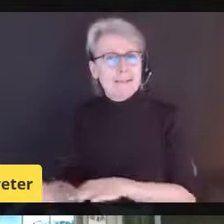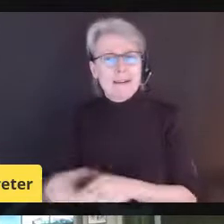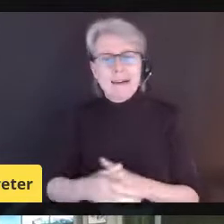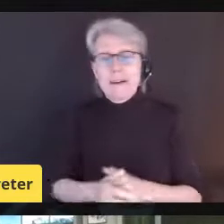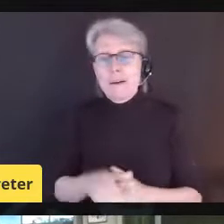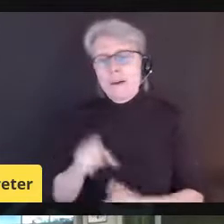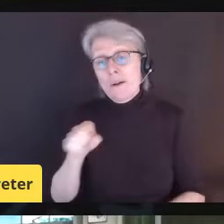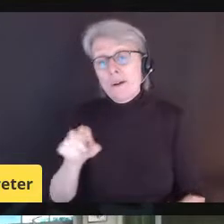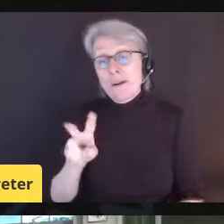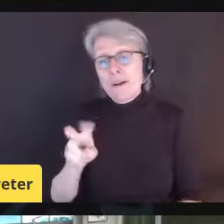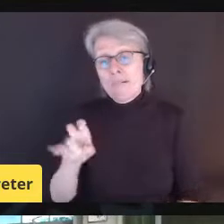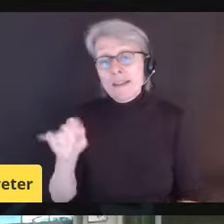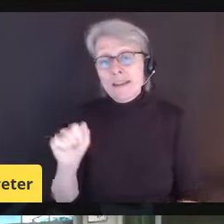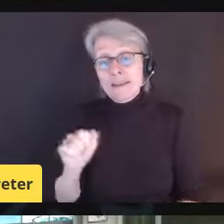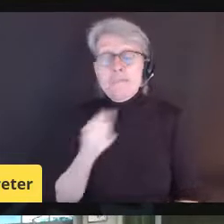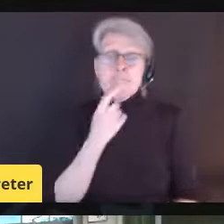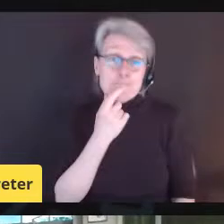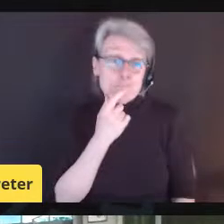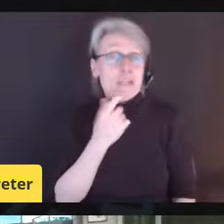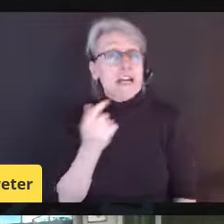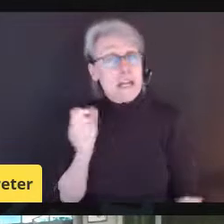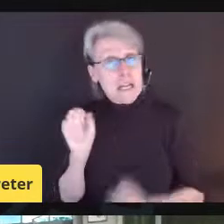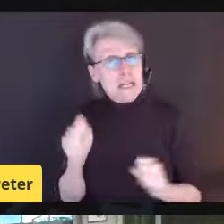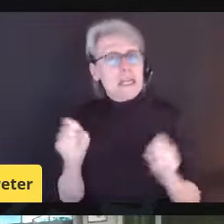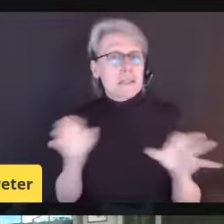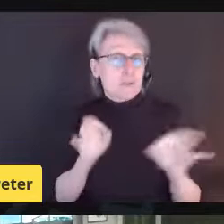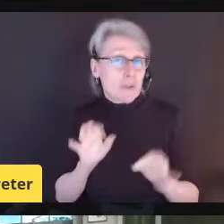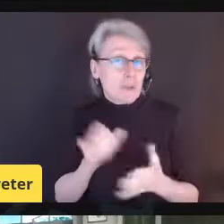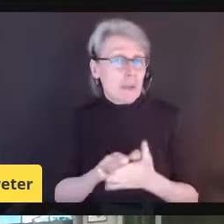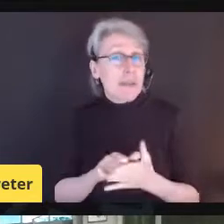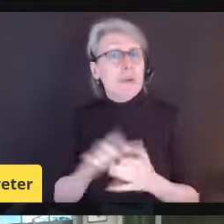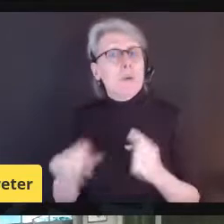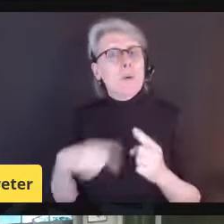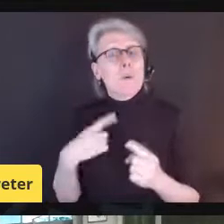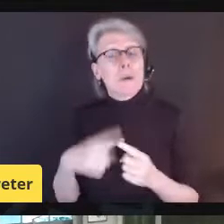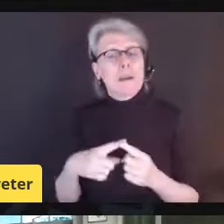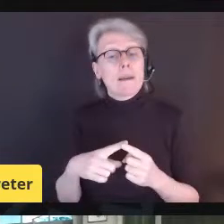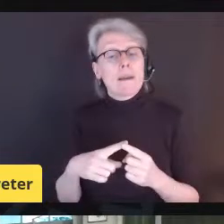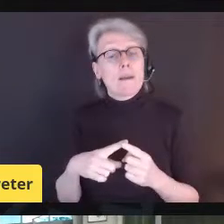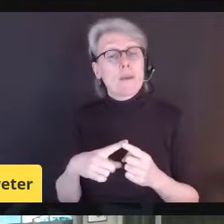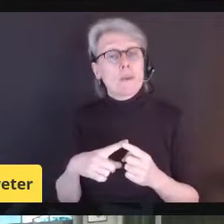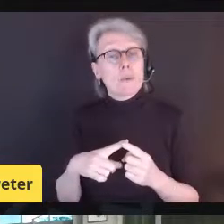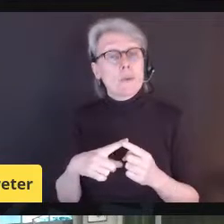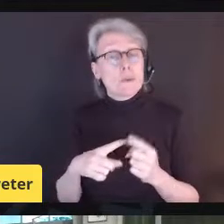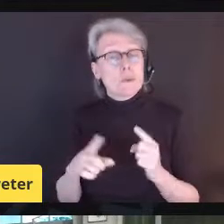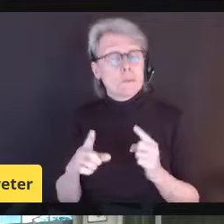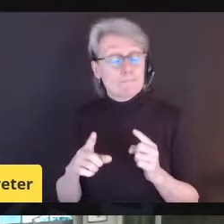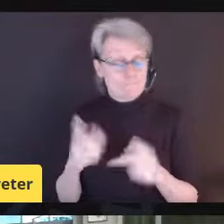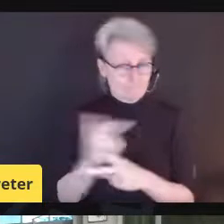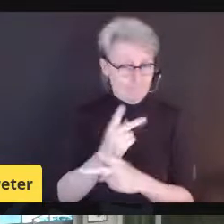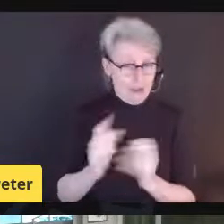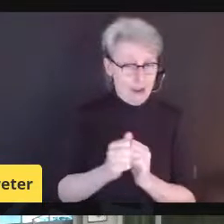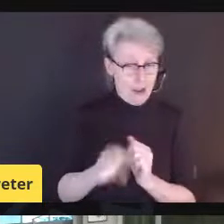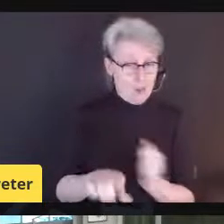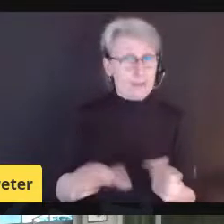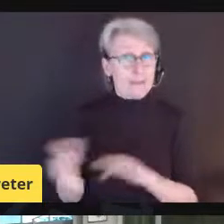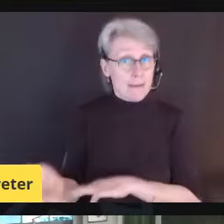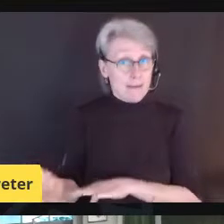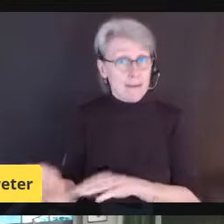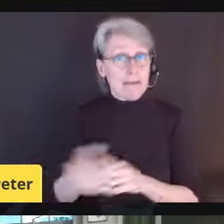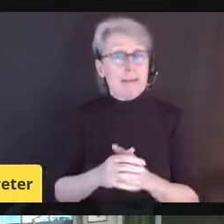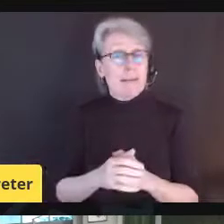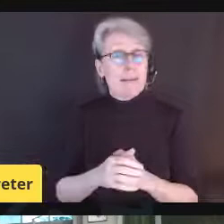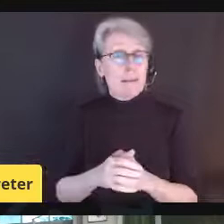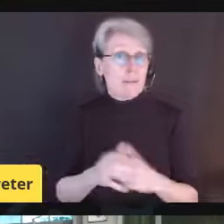Well, there's a couple things I can talk about that. When you're describing death, really, you're either describing the manner, the medical cause of